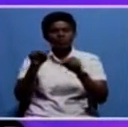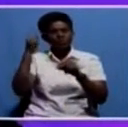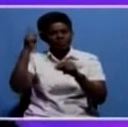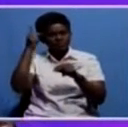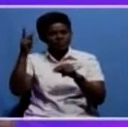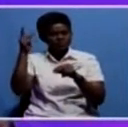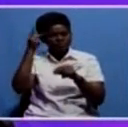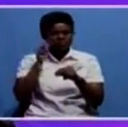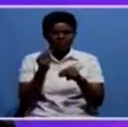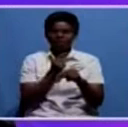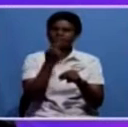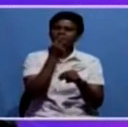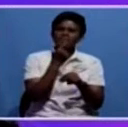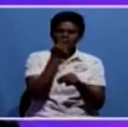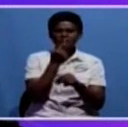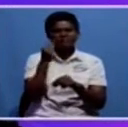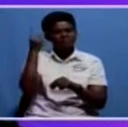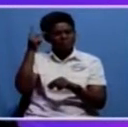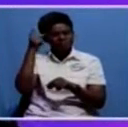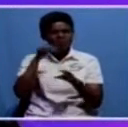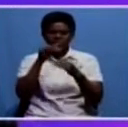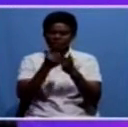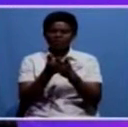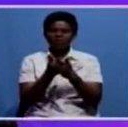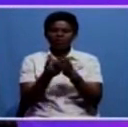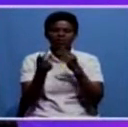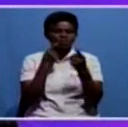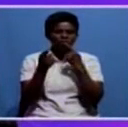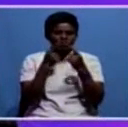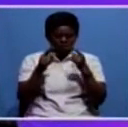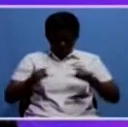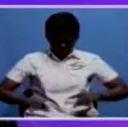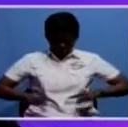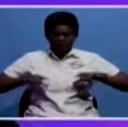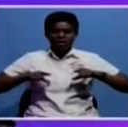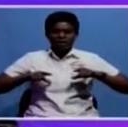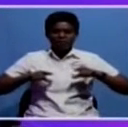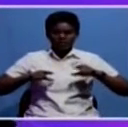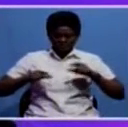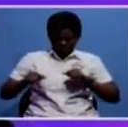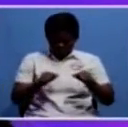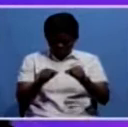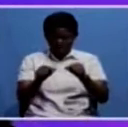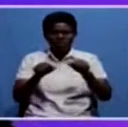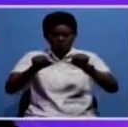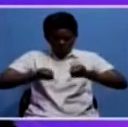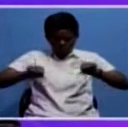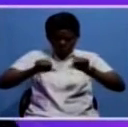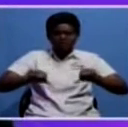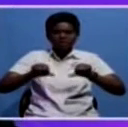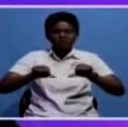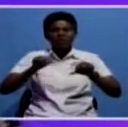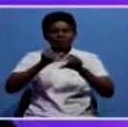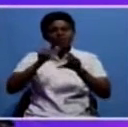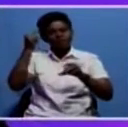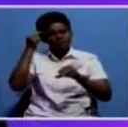we want to politicize everything. Let me even talk about these lifestyle audits. Not that anybody is averse, but in